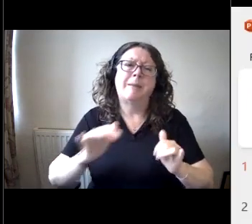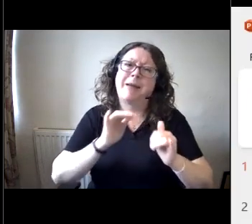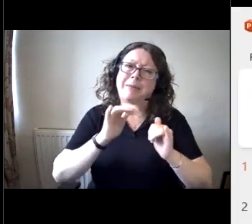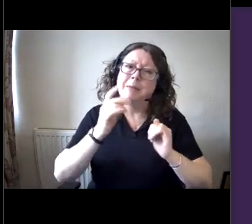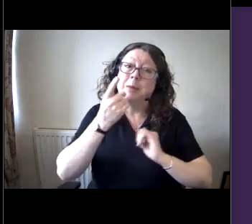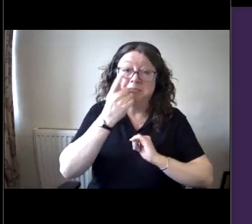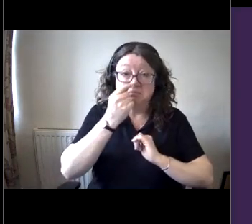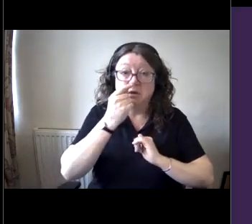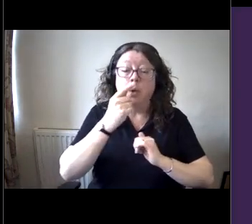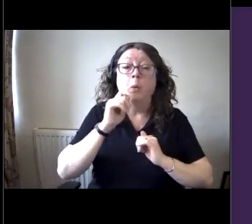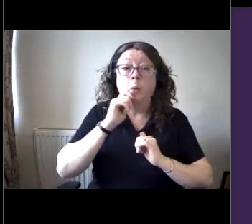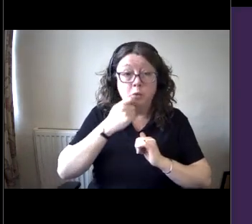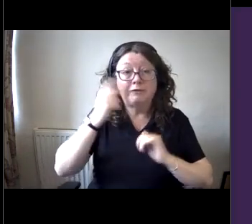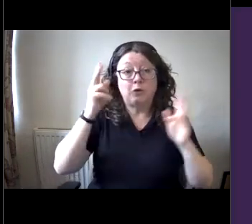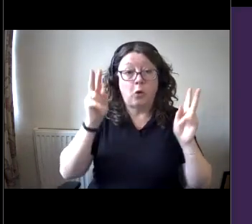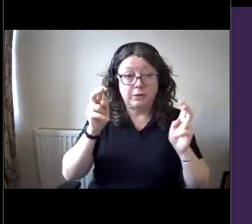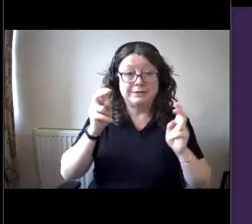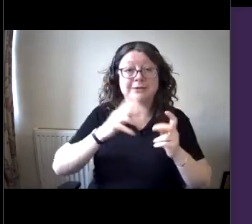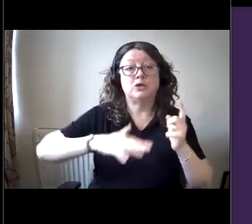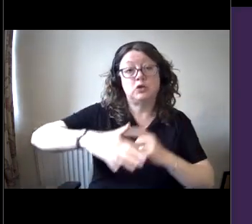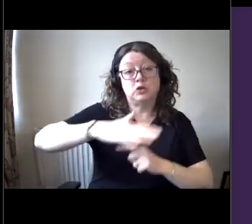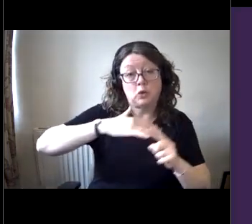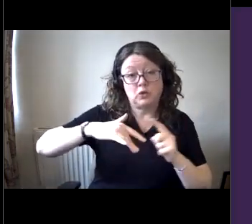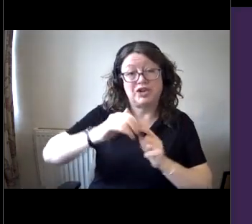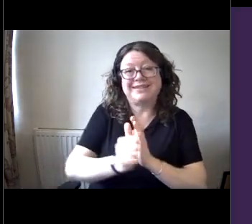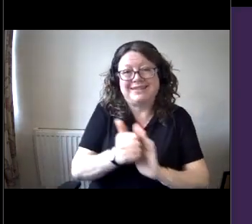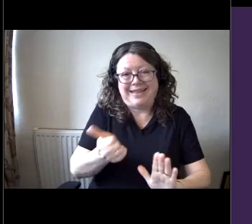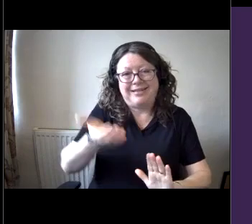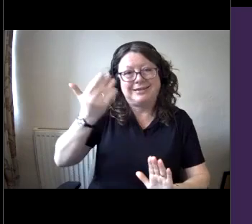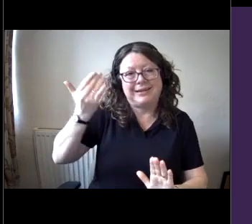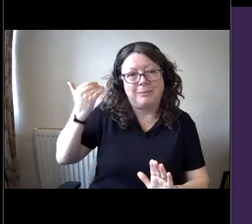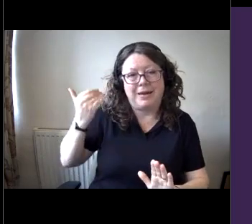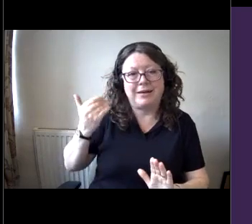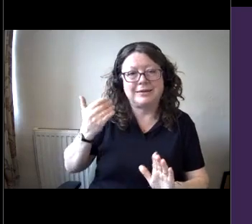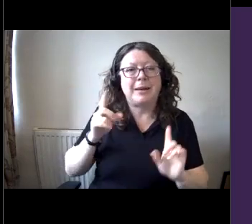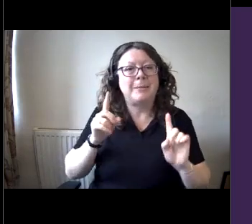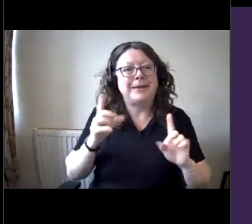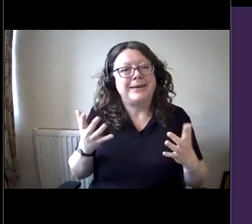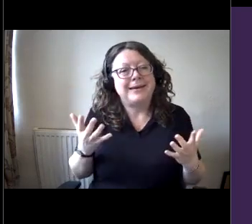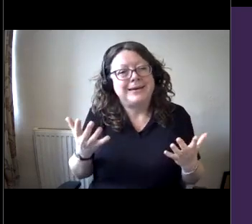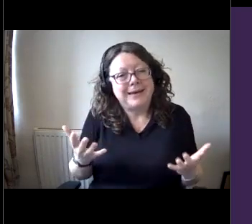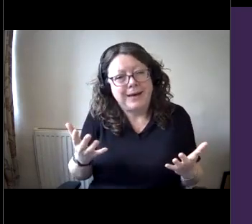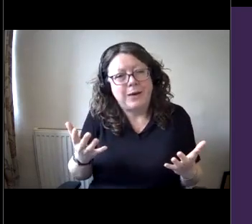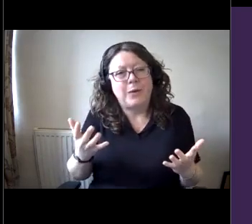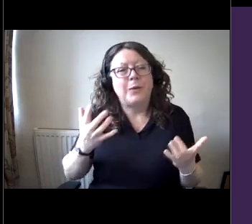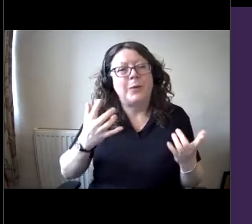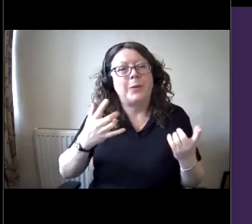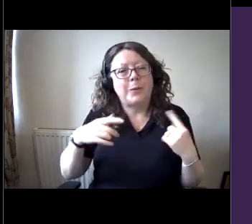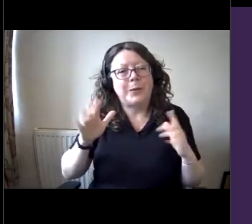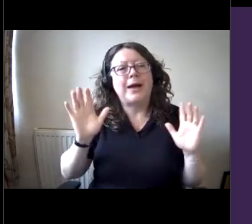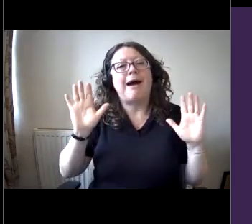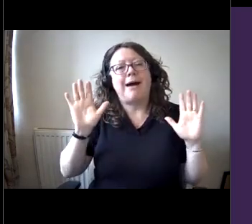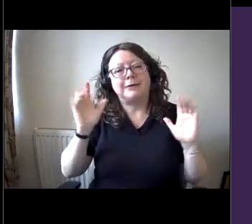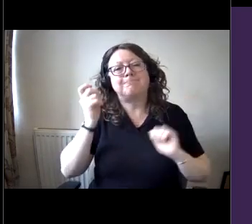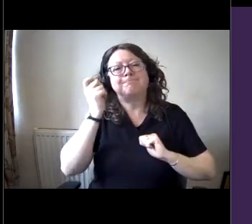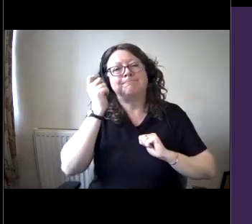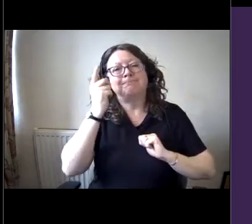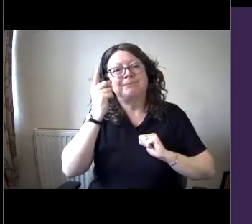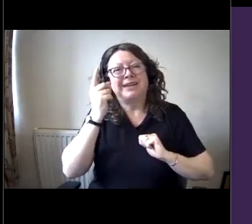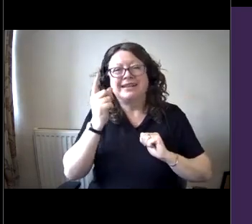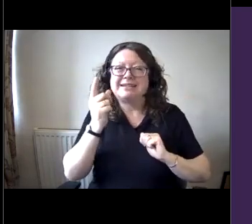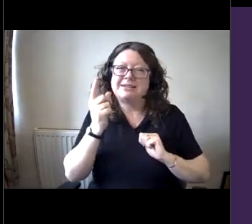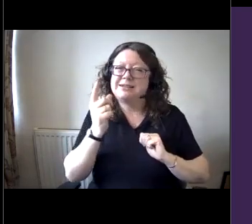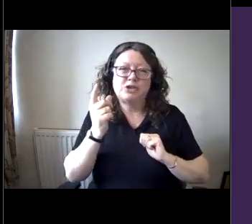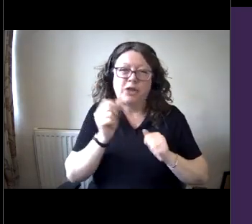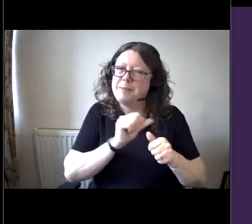past, but now we have an understanding that that might not necessarily be the best way forward,